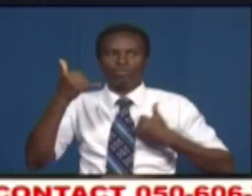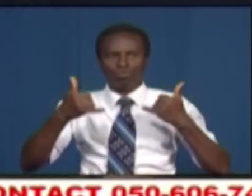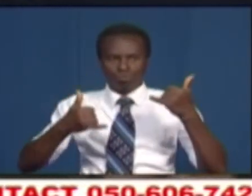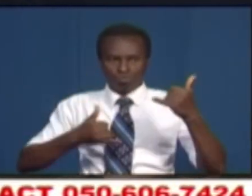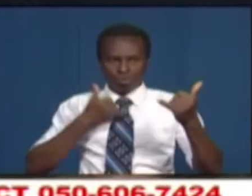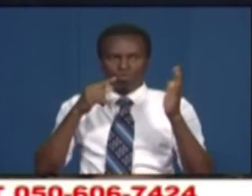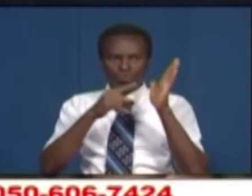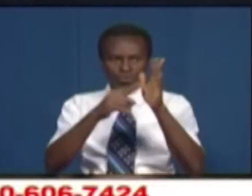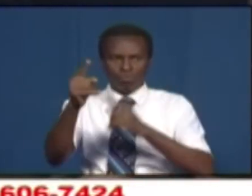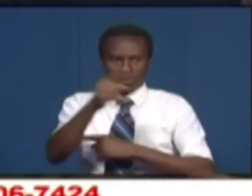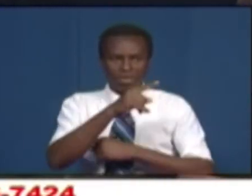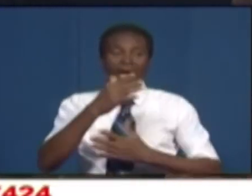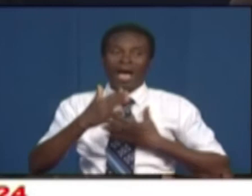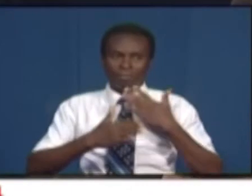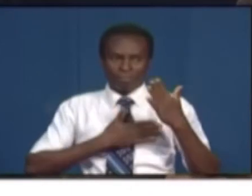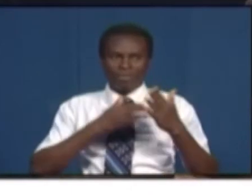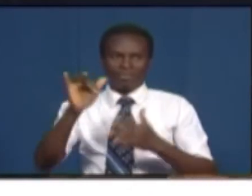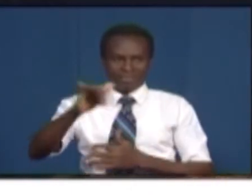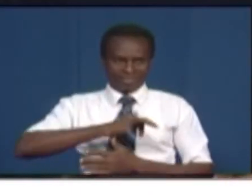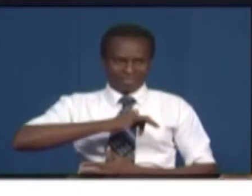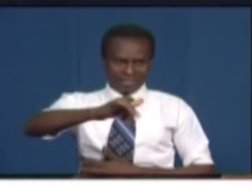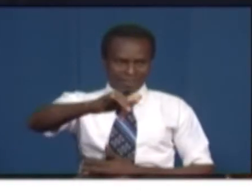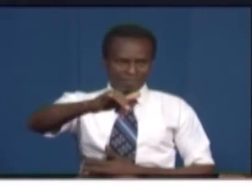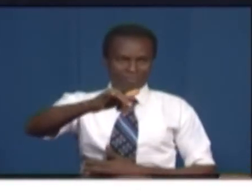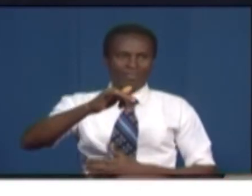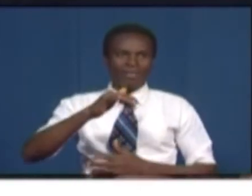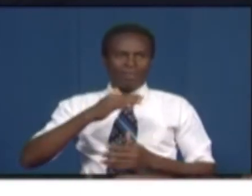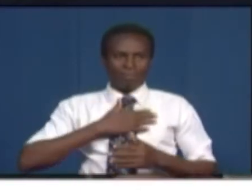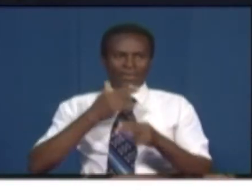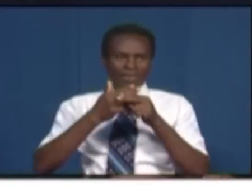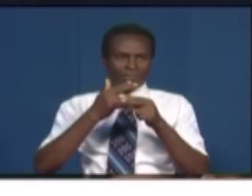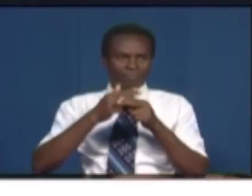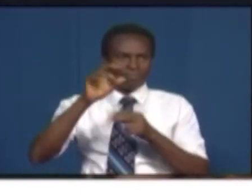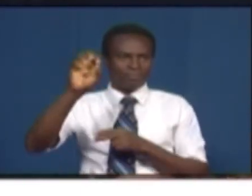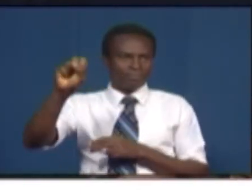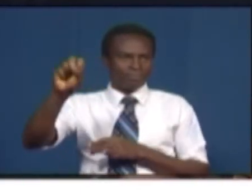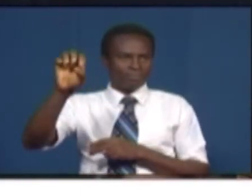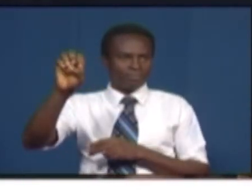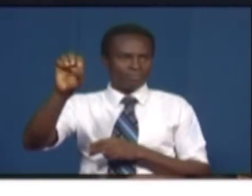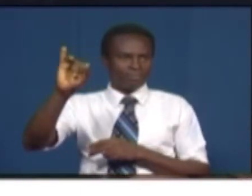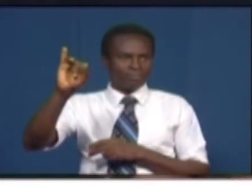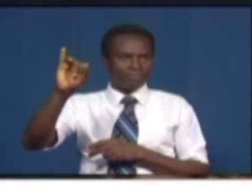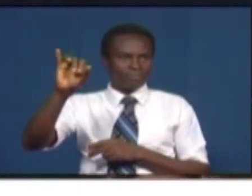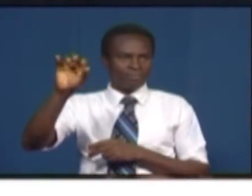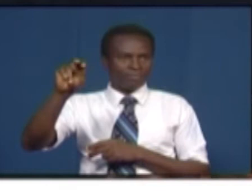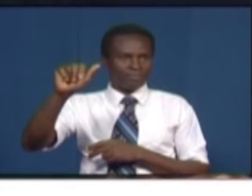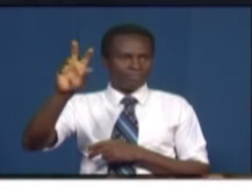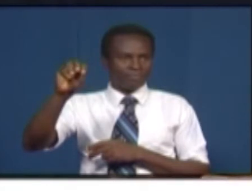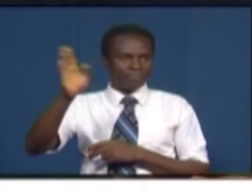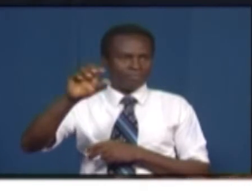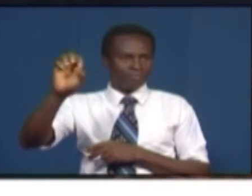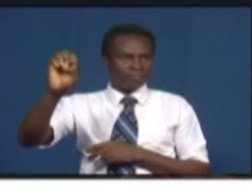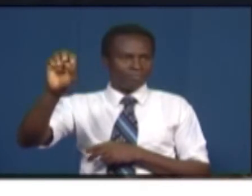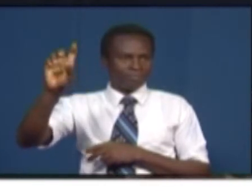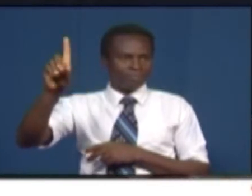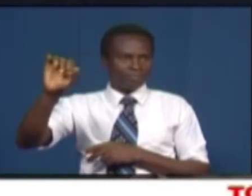has always been, I'm sure forever will be, even Esnam Asemeni. I thank you so much, panelists. I